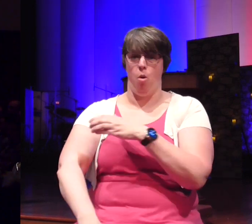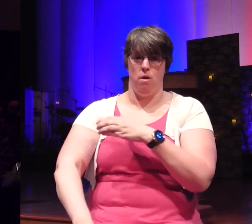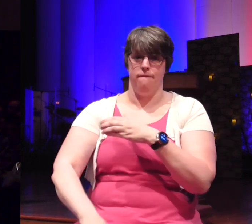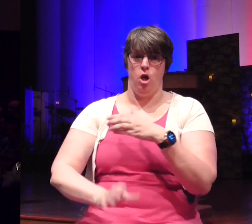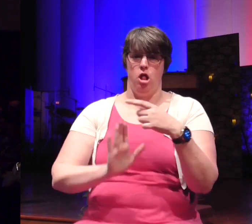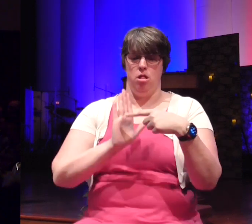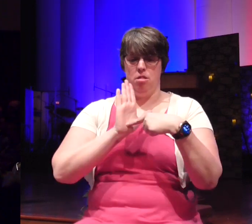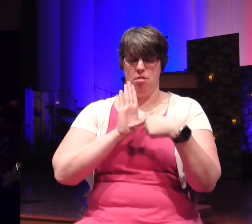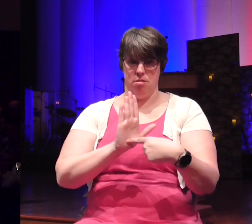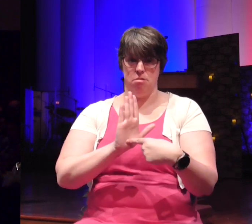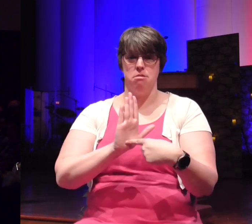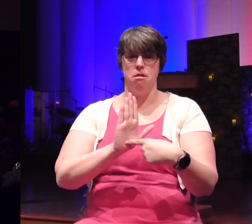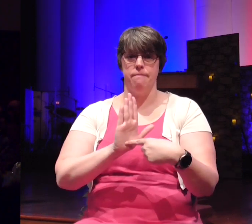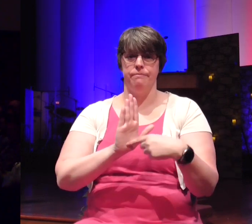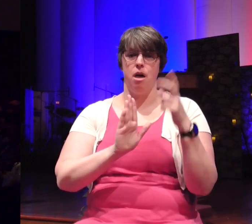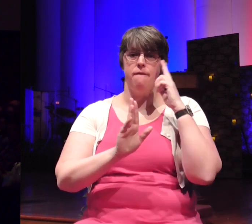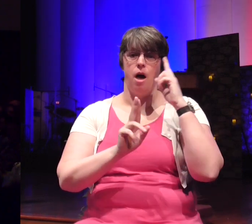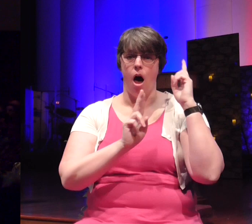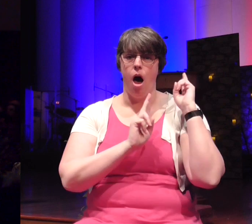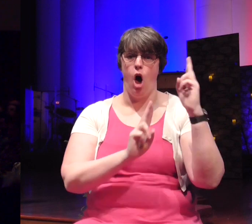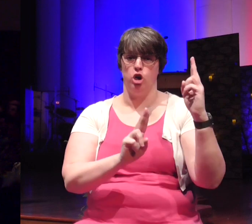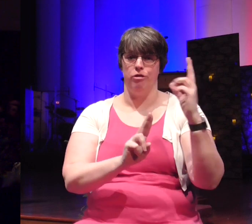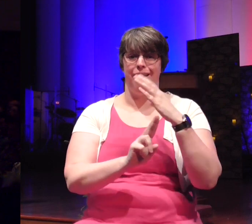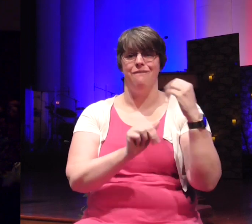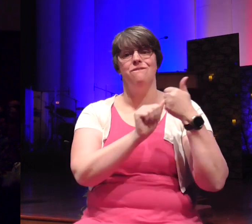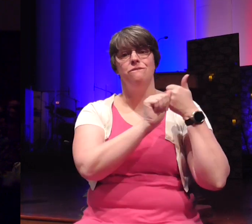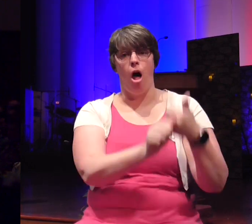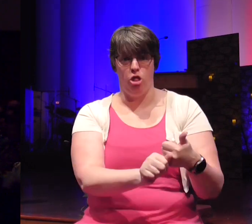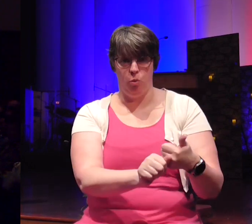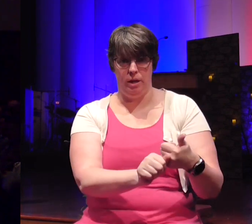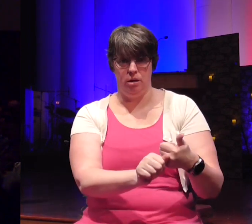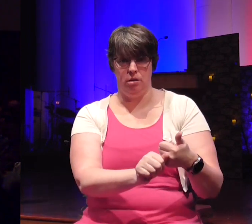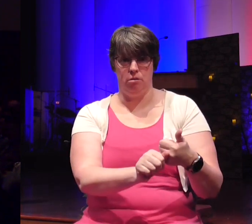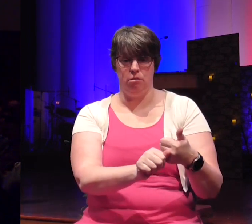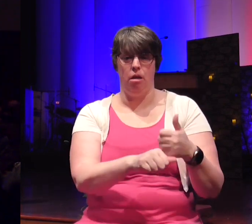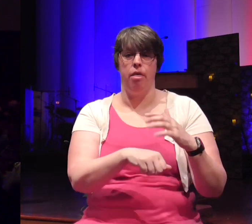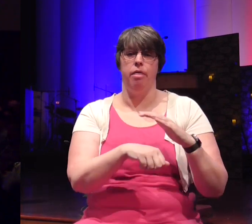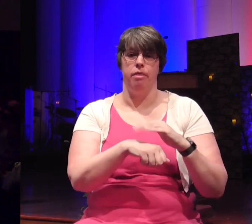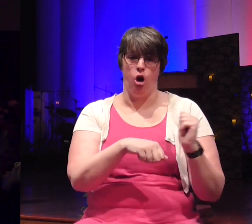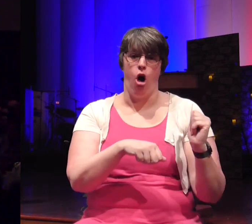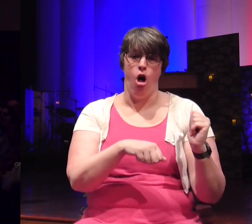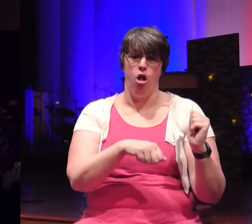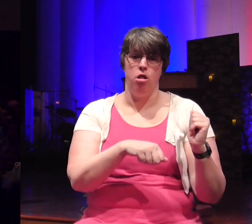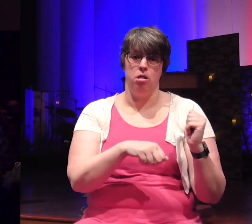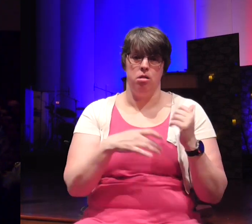demonstration of honoring and following the call, the mandate